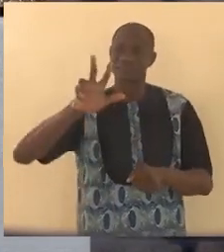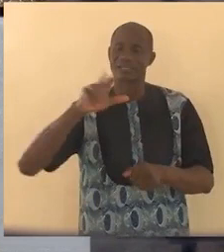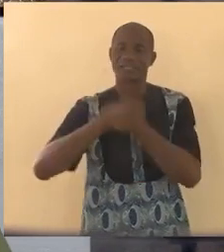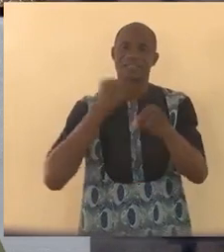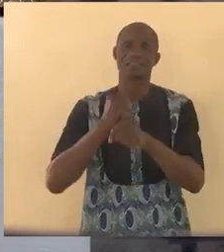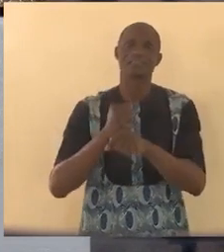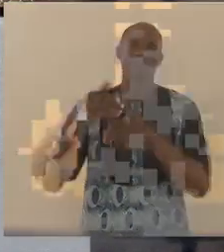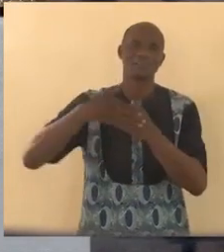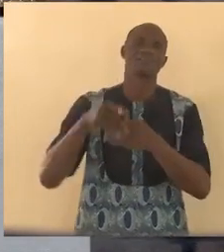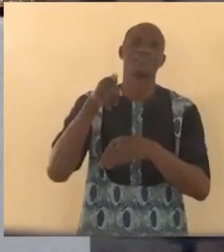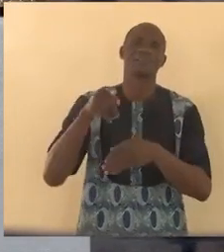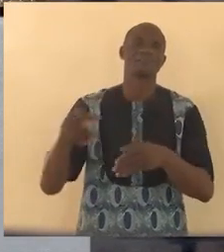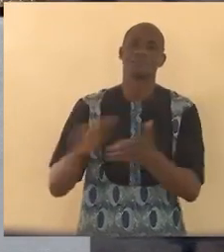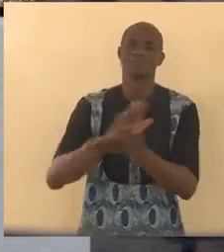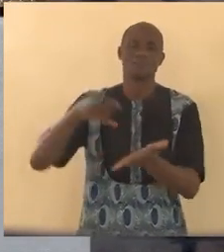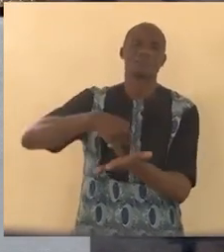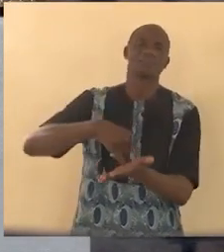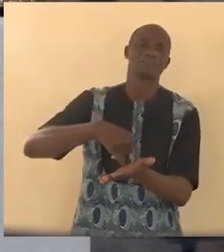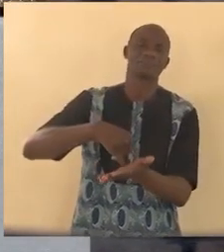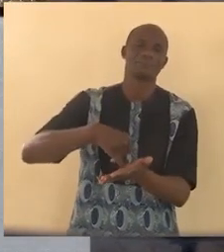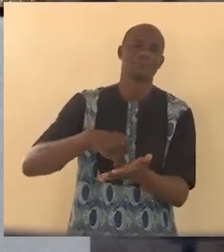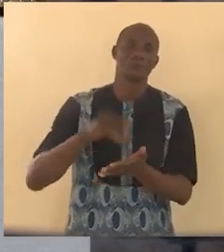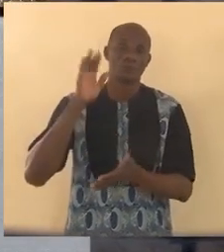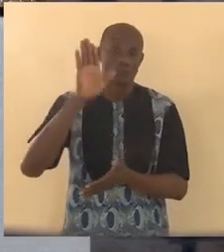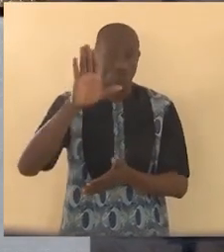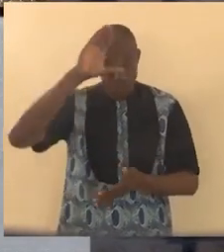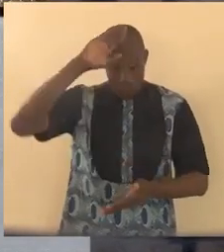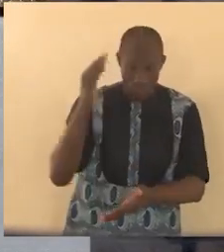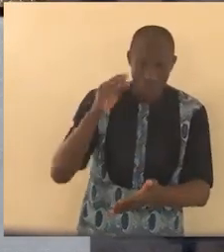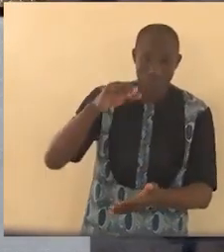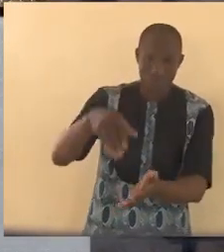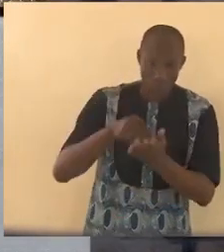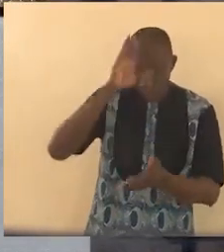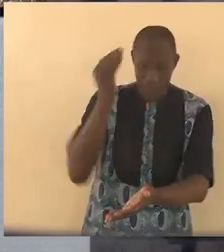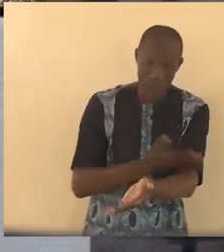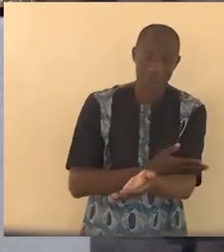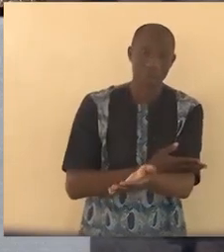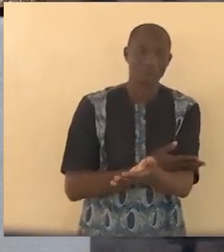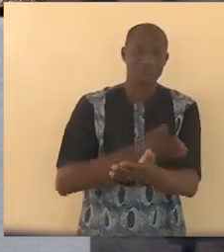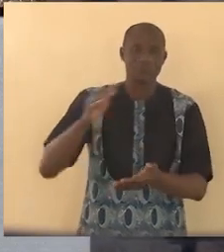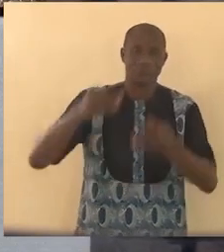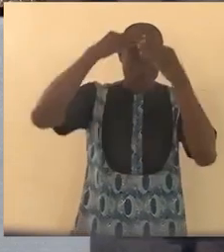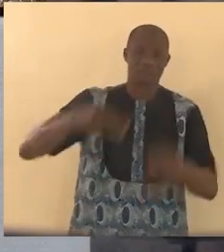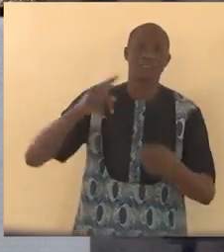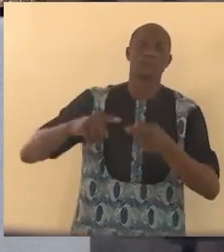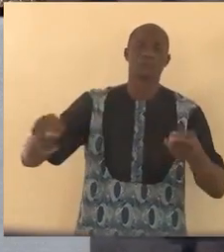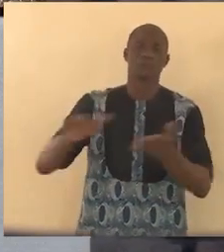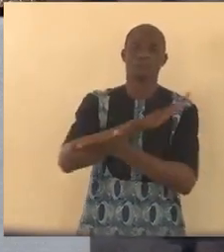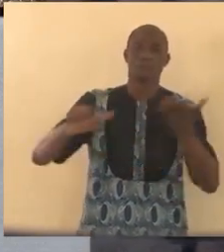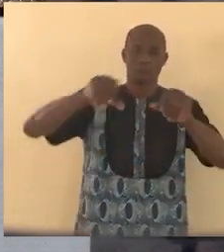after you are dead, it is bulldozed? That your own son, whom you handed it over to, decided to demolish it?